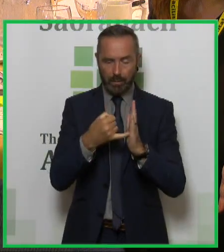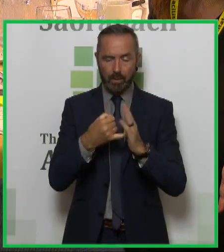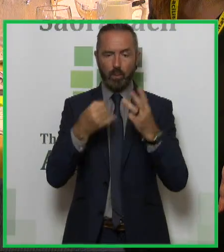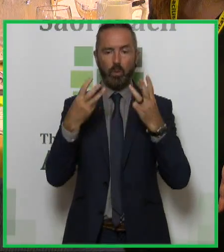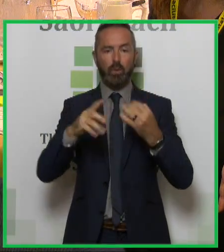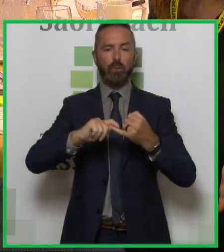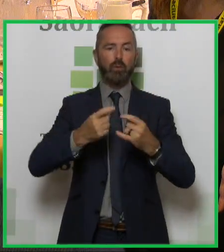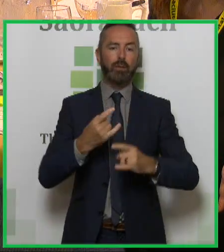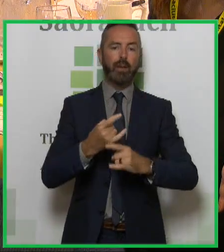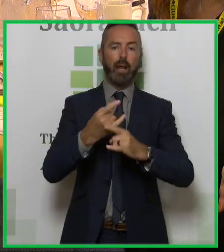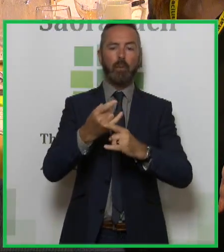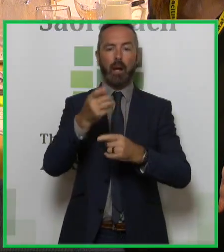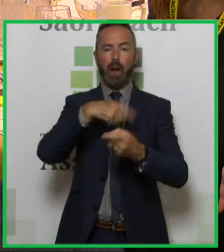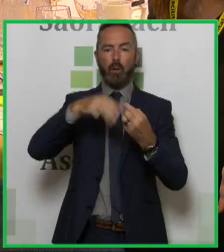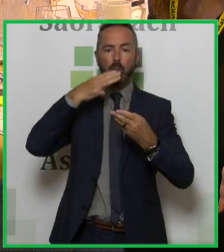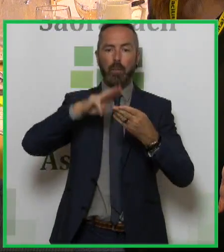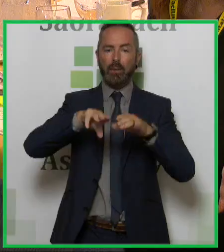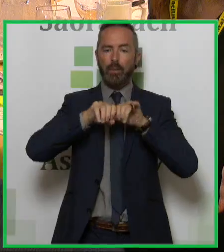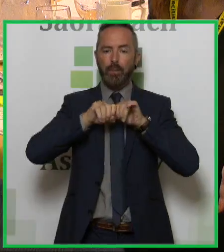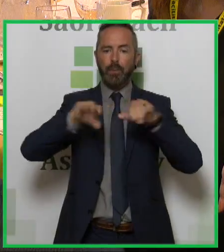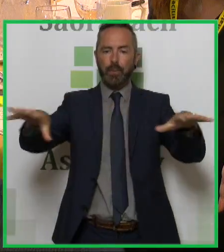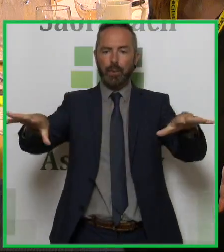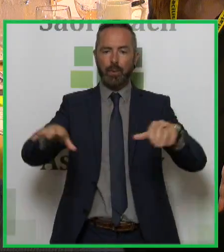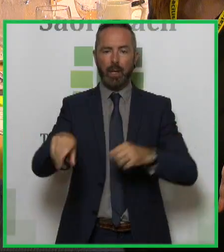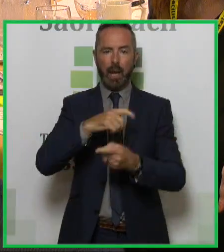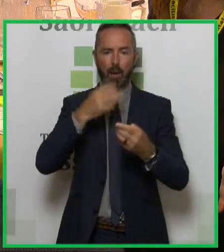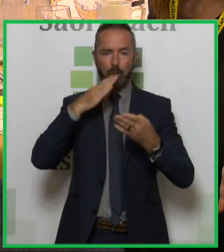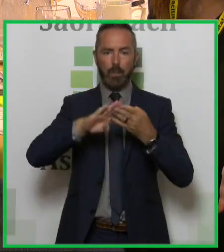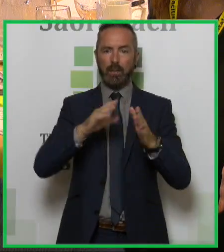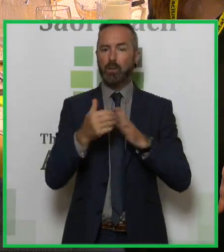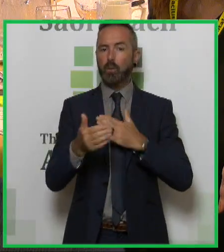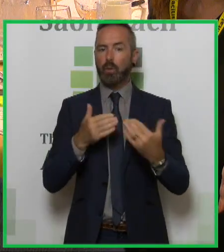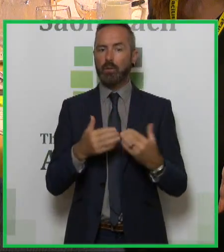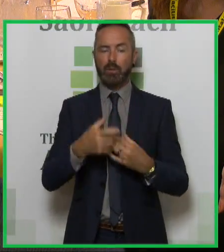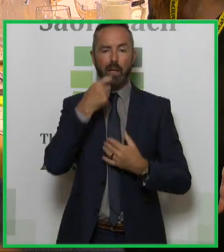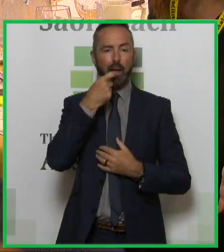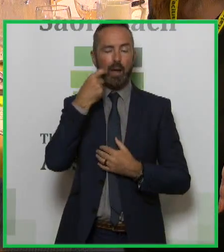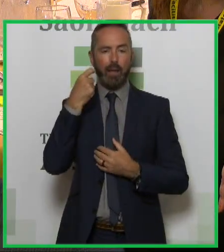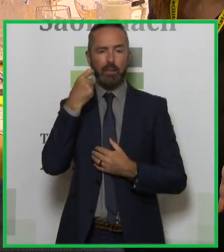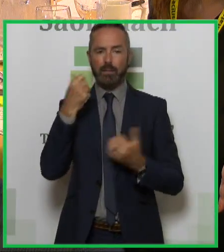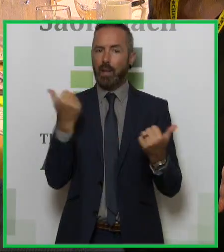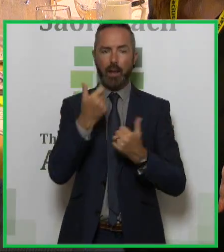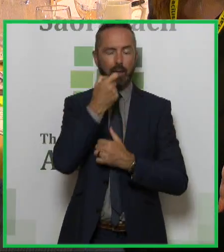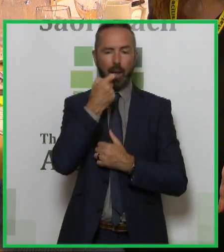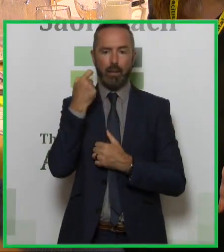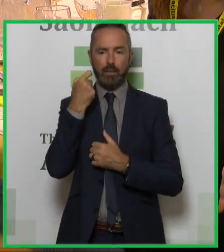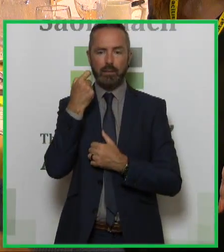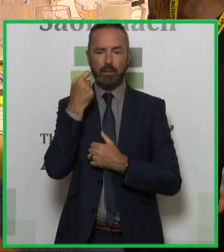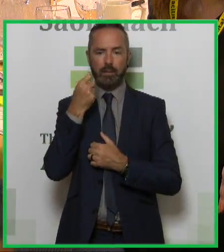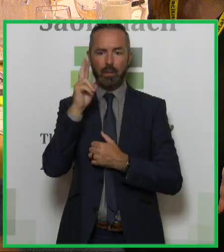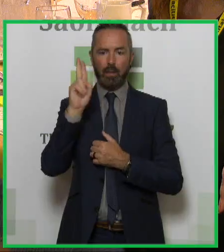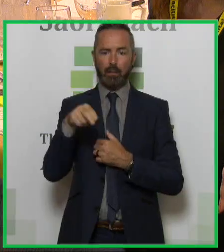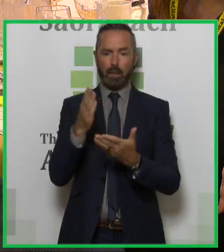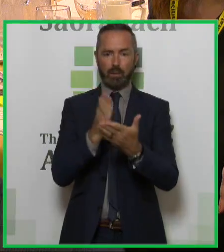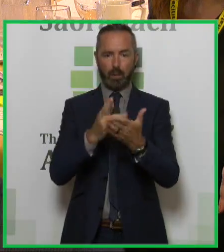help carry the message of Narcotics Anonymous. And the message of Narcotics Anonymous is that an addict, any addict, can stop